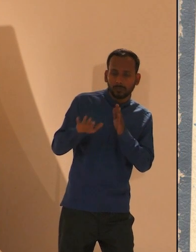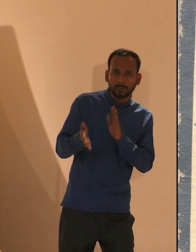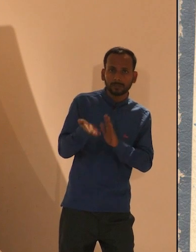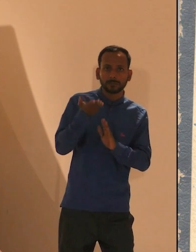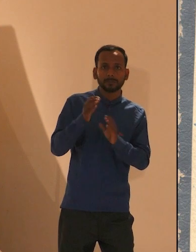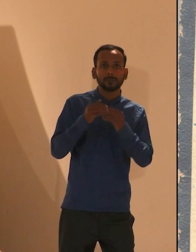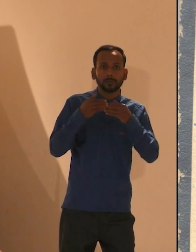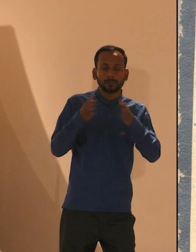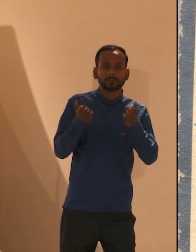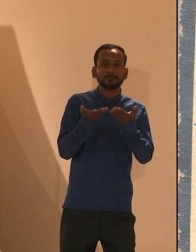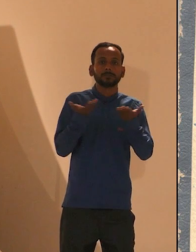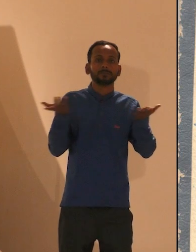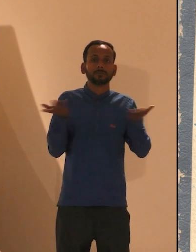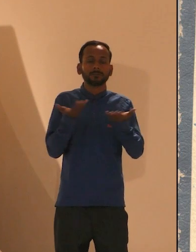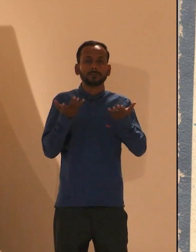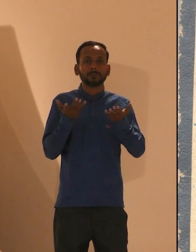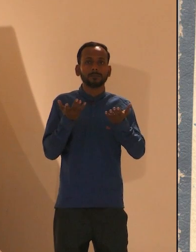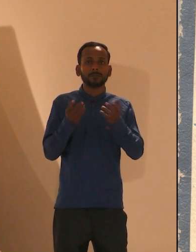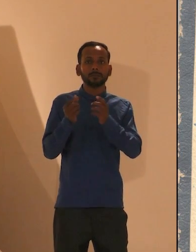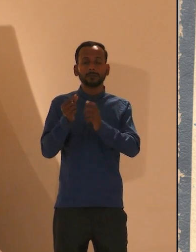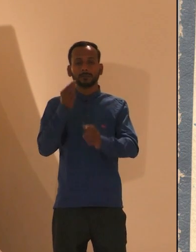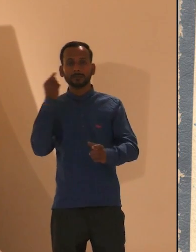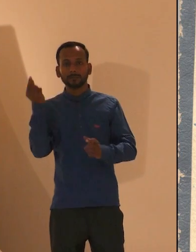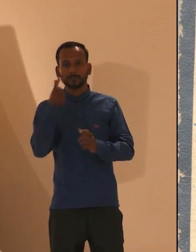subjects in a user-friendly language